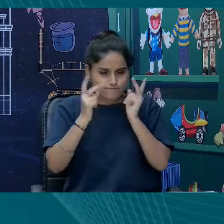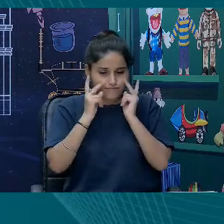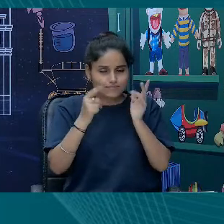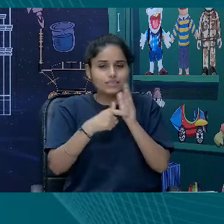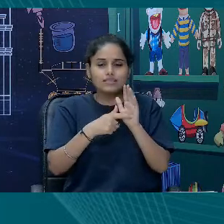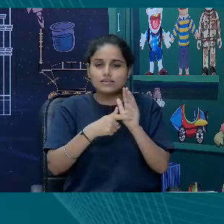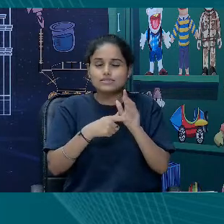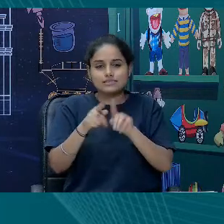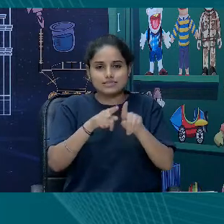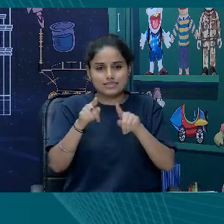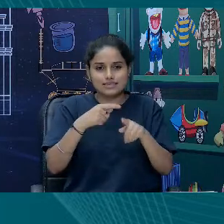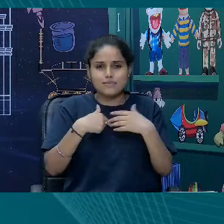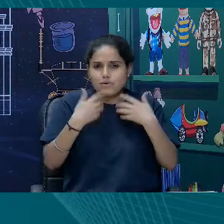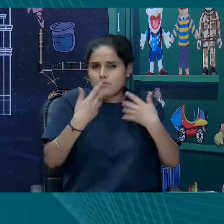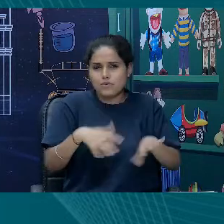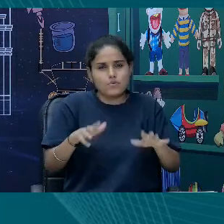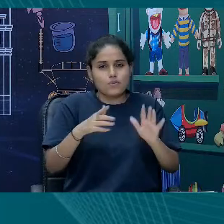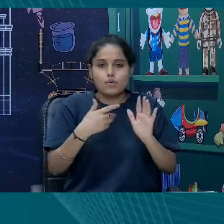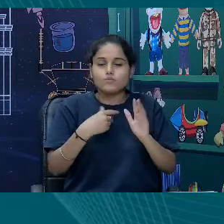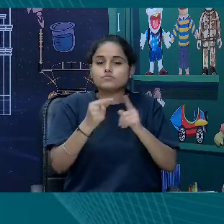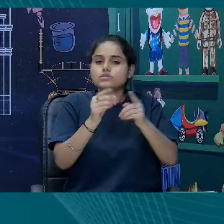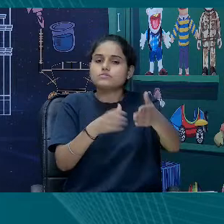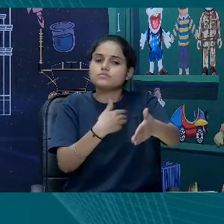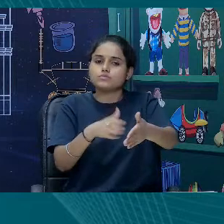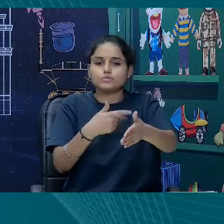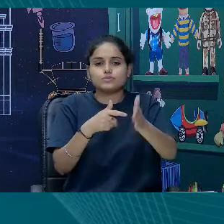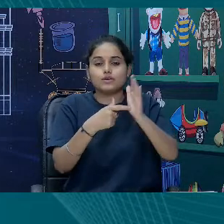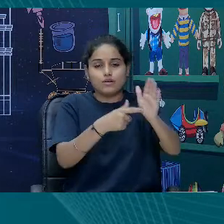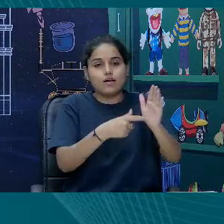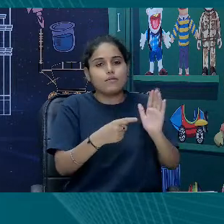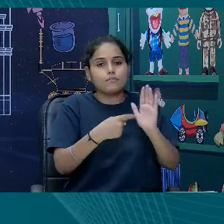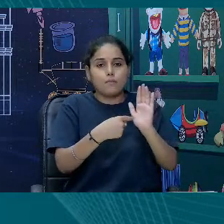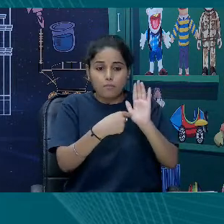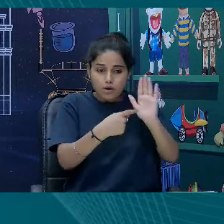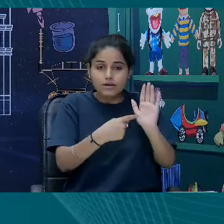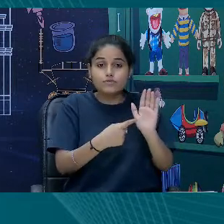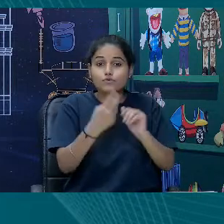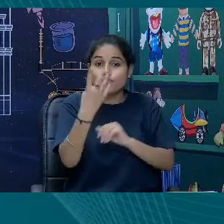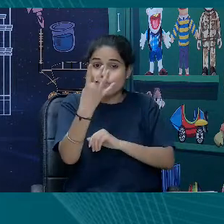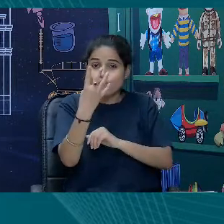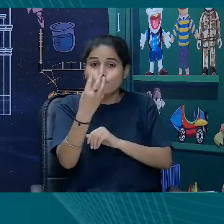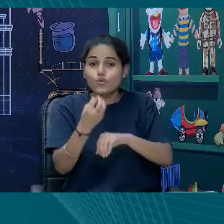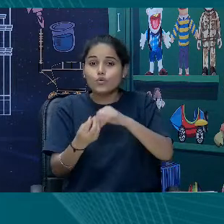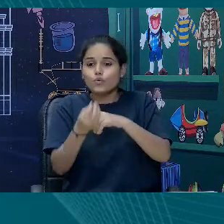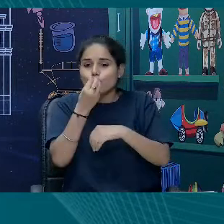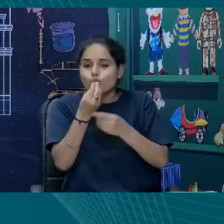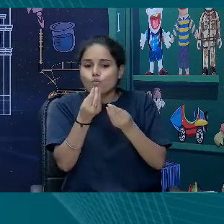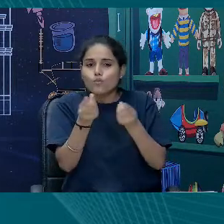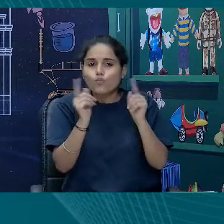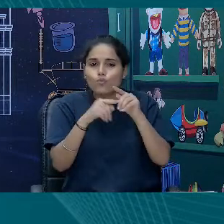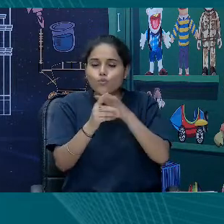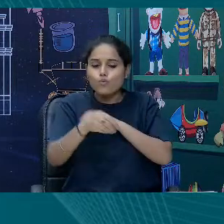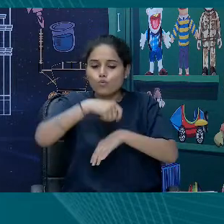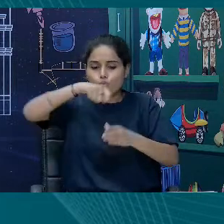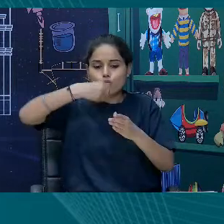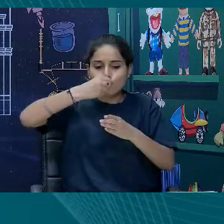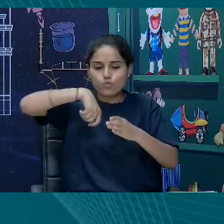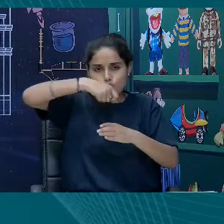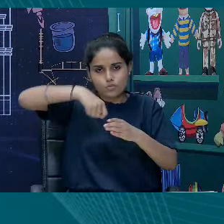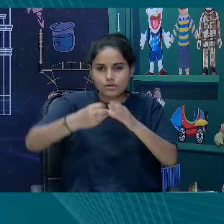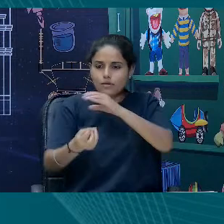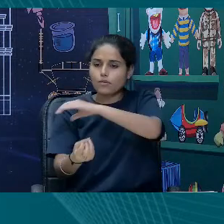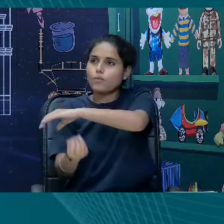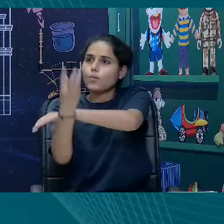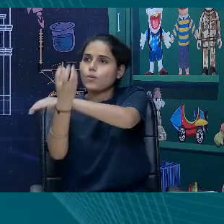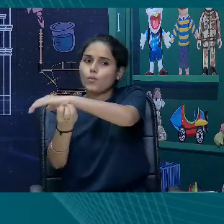was when the poem is going on, I was showing like four little chimneys painted white. So four little chimneys came. This was showing